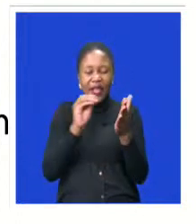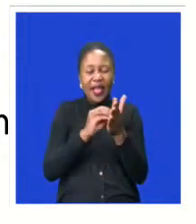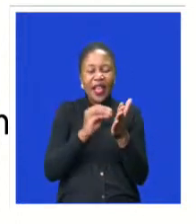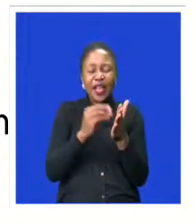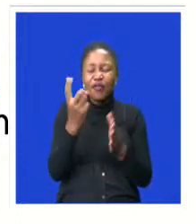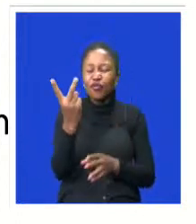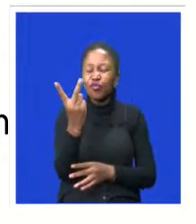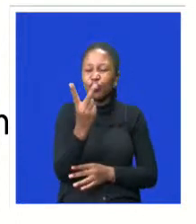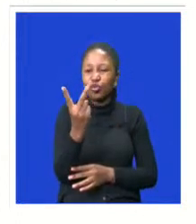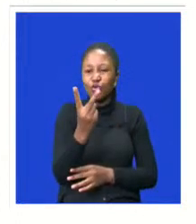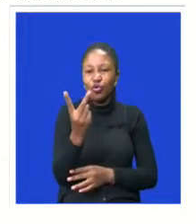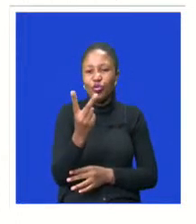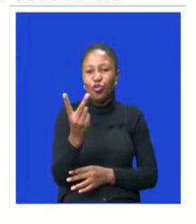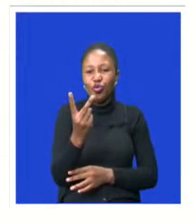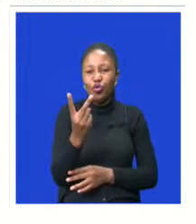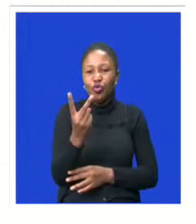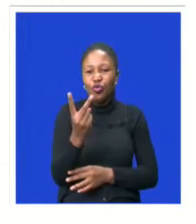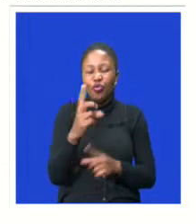conjunction and.